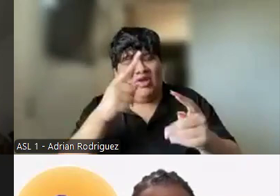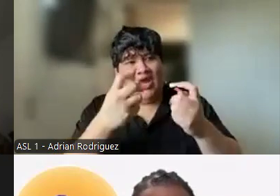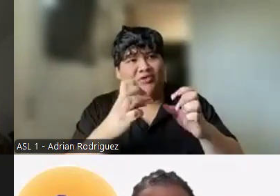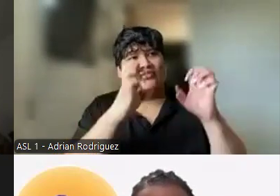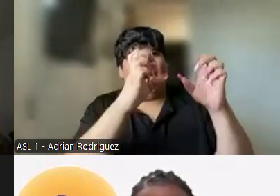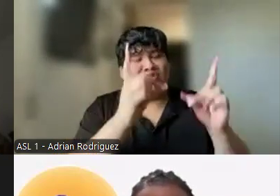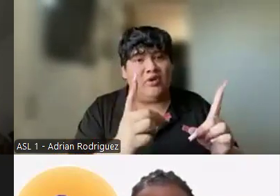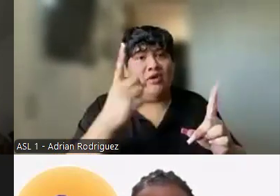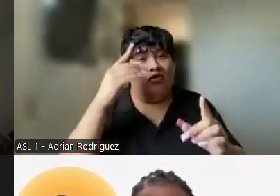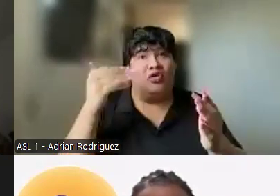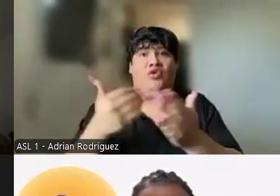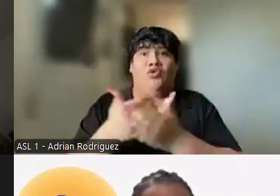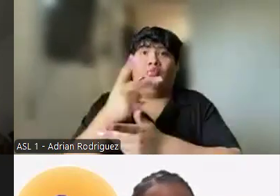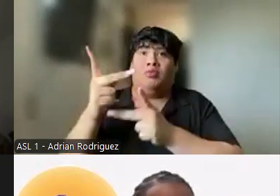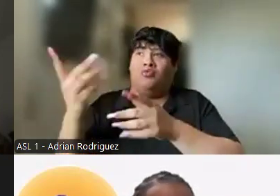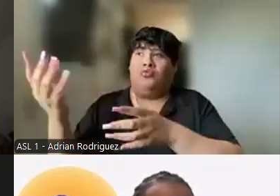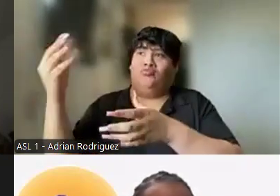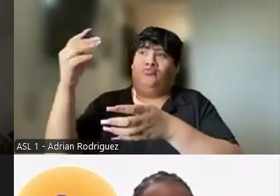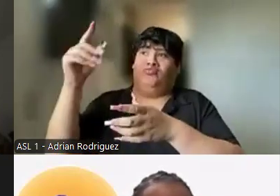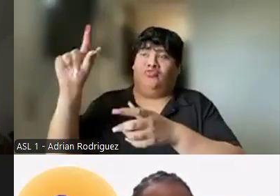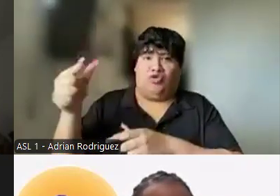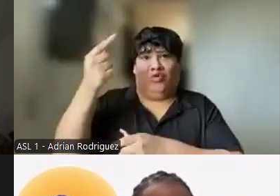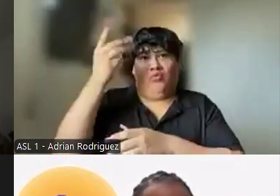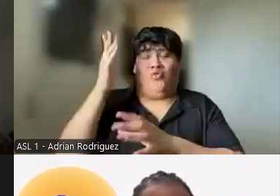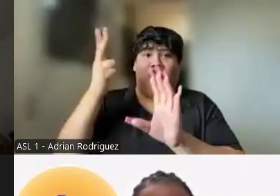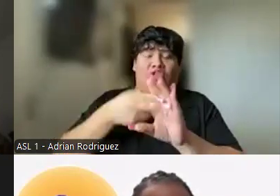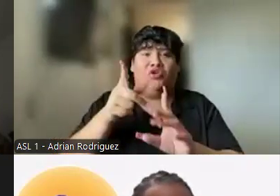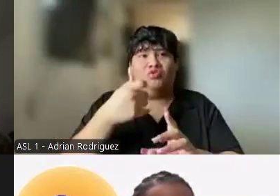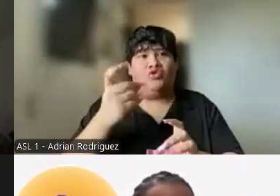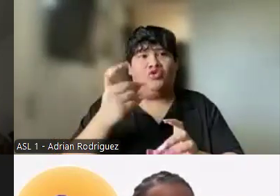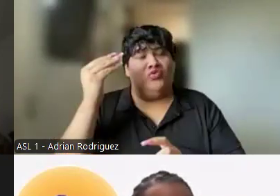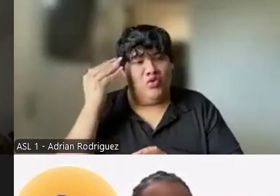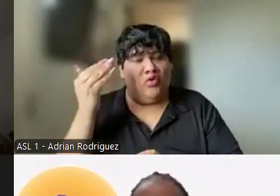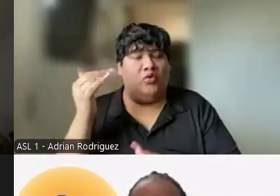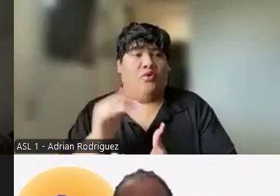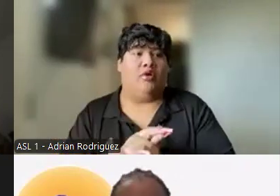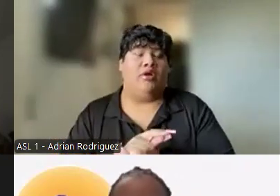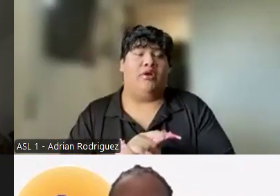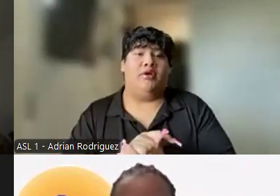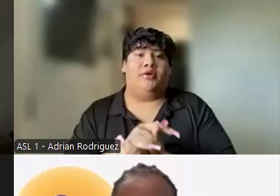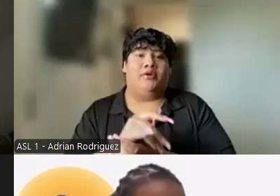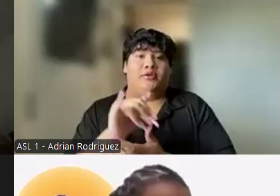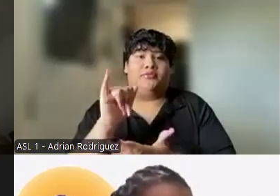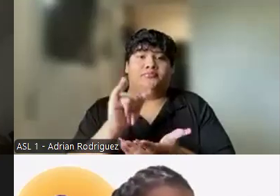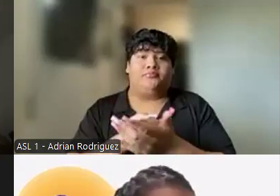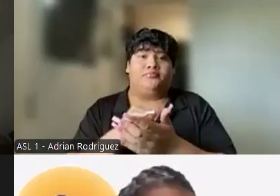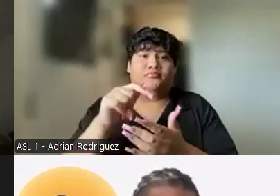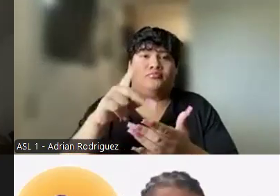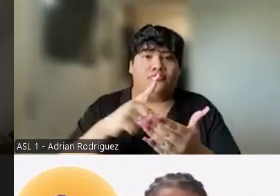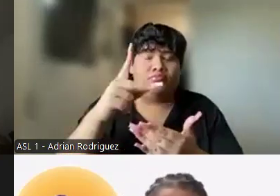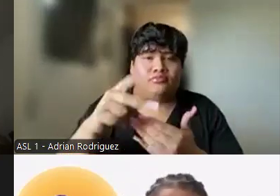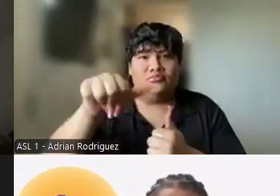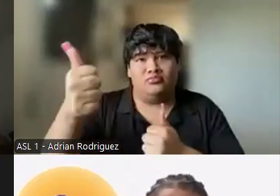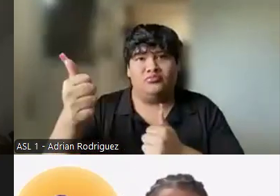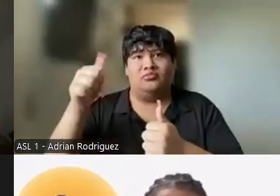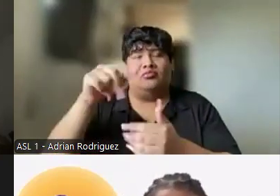new administration coming in, because we do know that shallow rental subsidy programs and homelessness